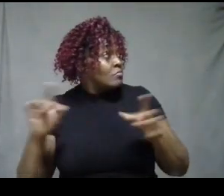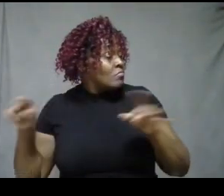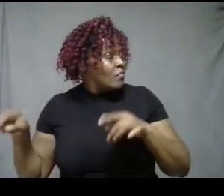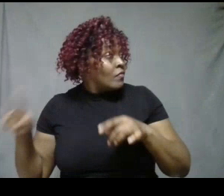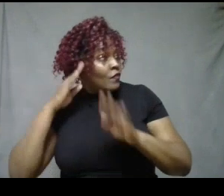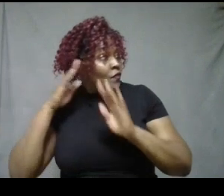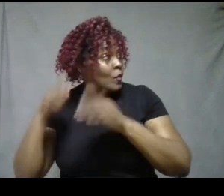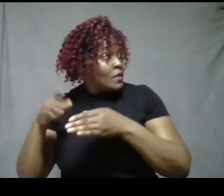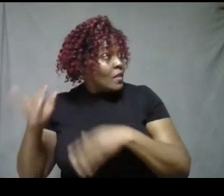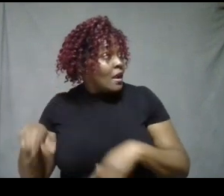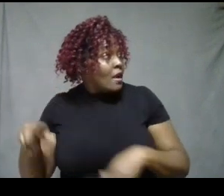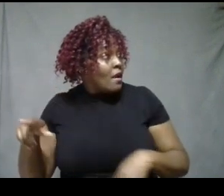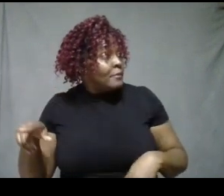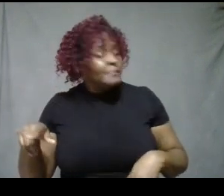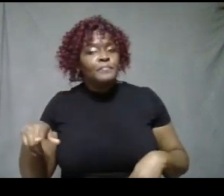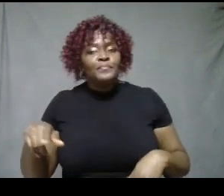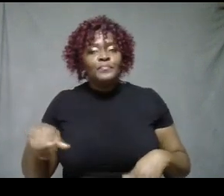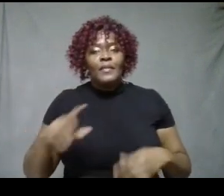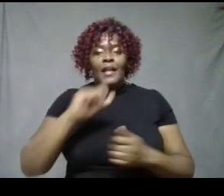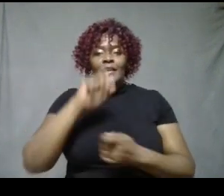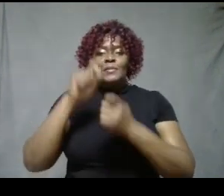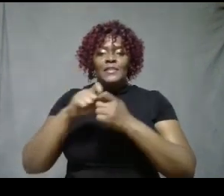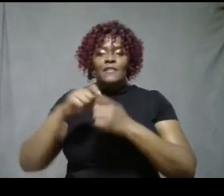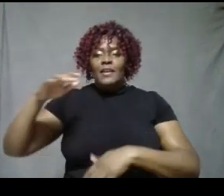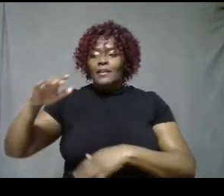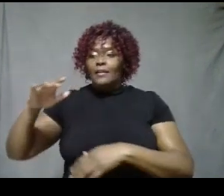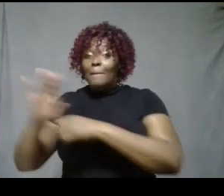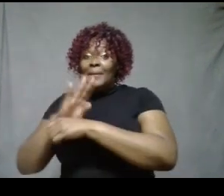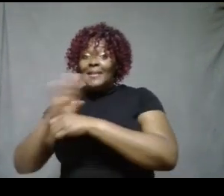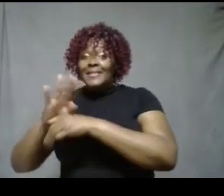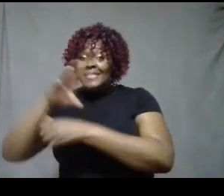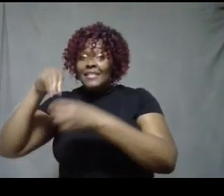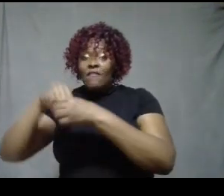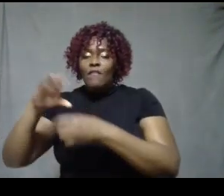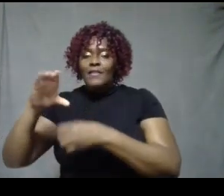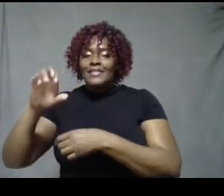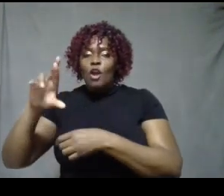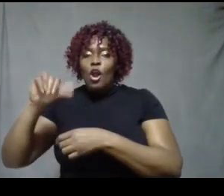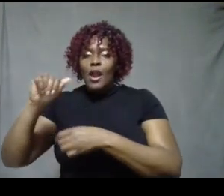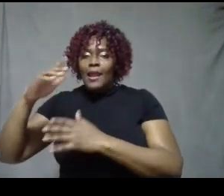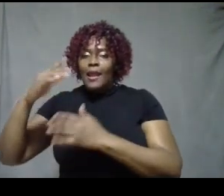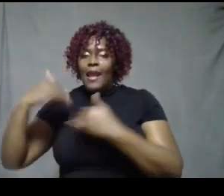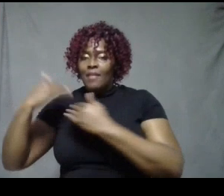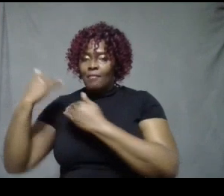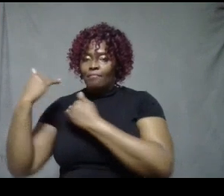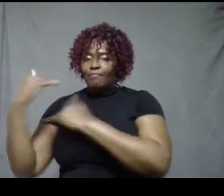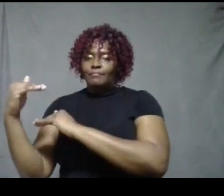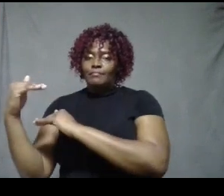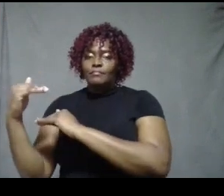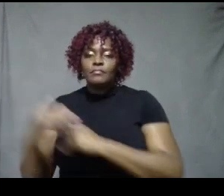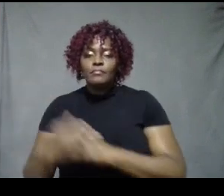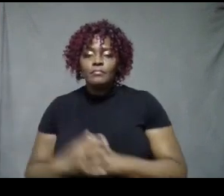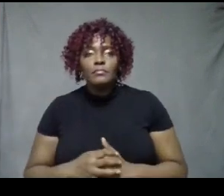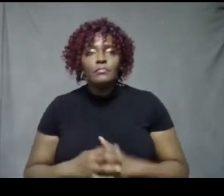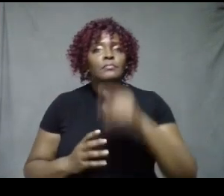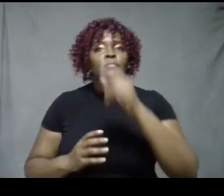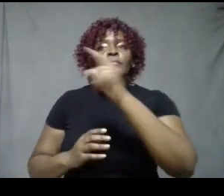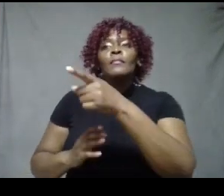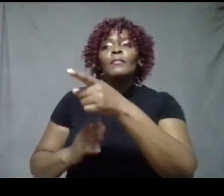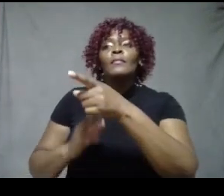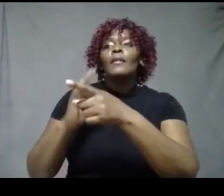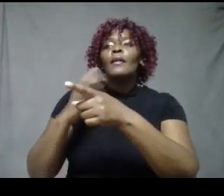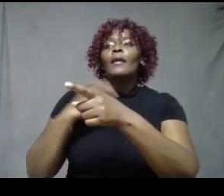Potentially capping the amount of funding for businesses within the CRA district. Commissioner Kelly? Well,